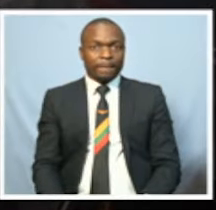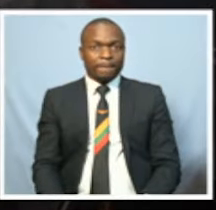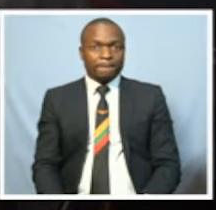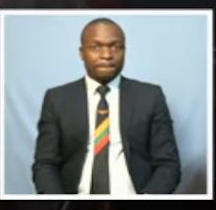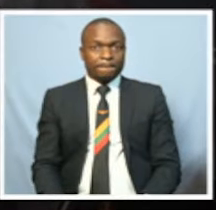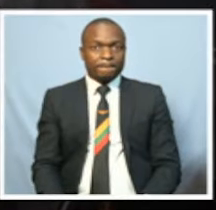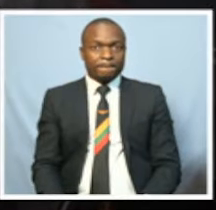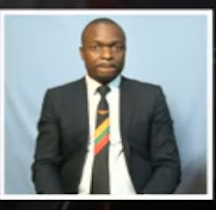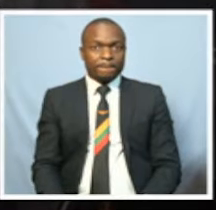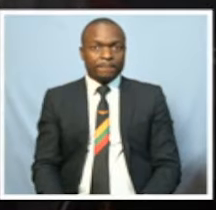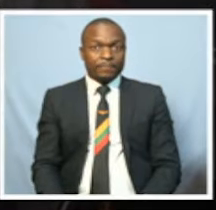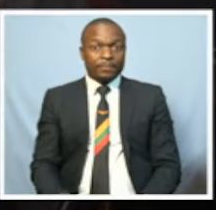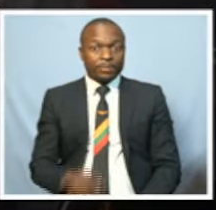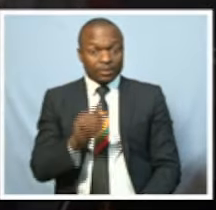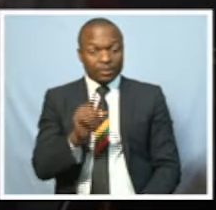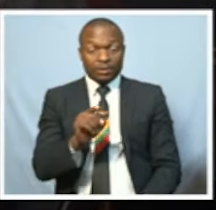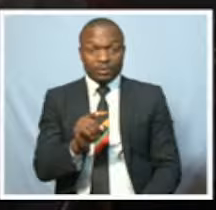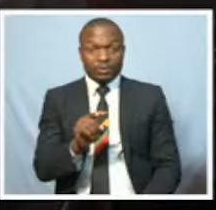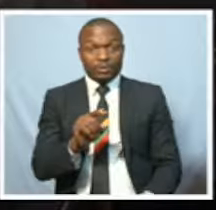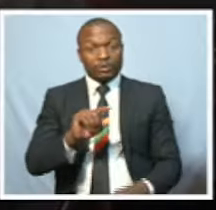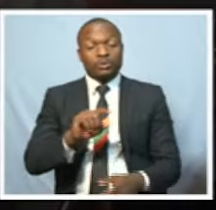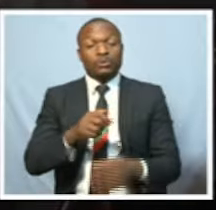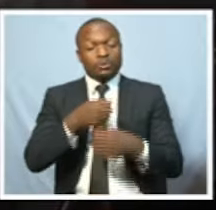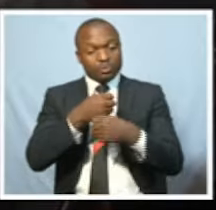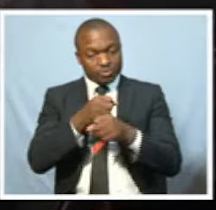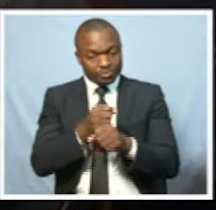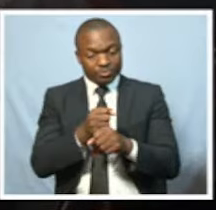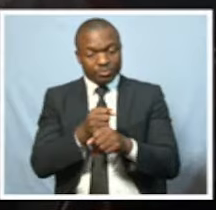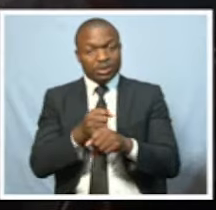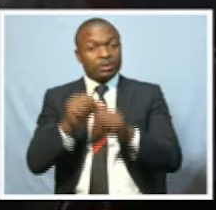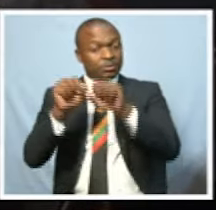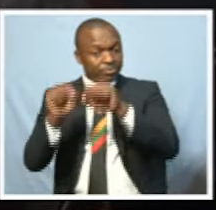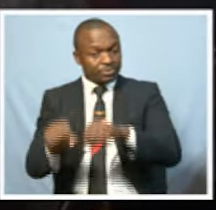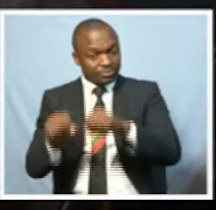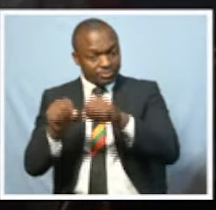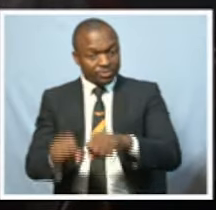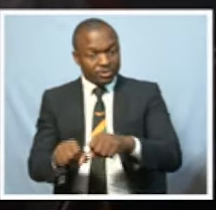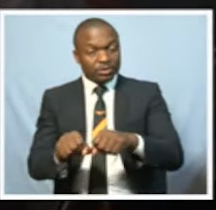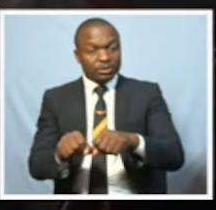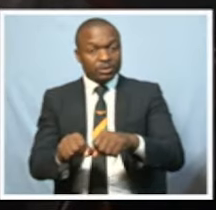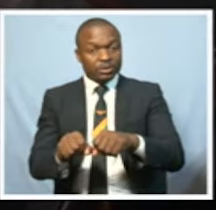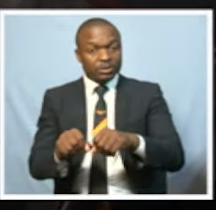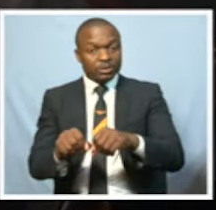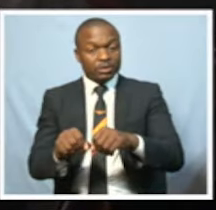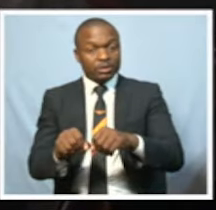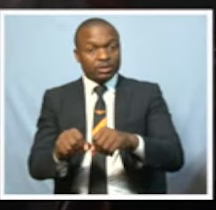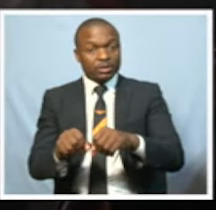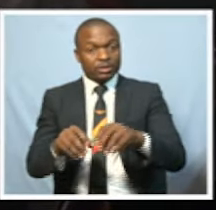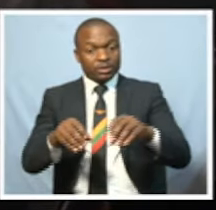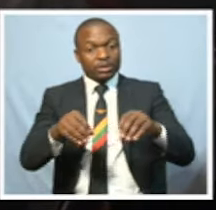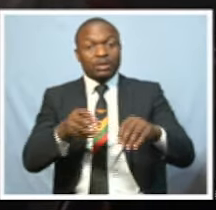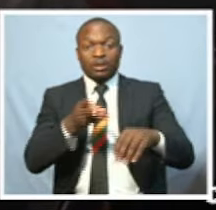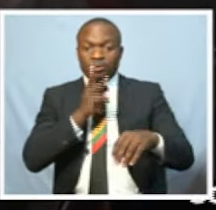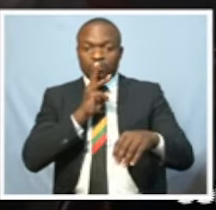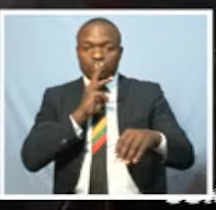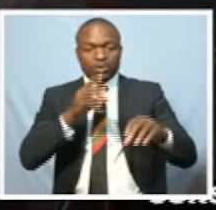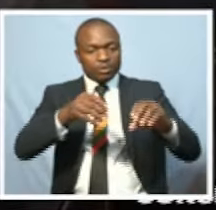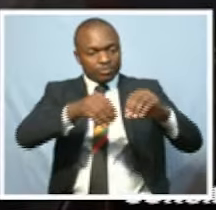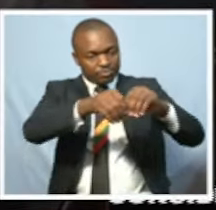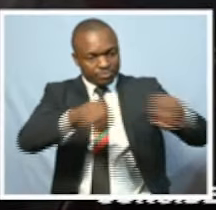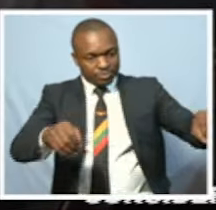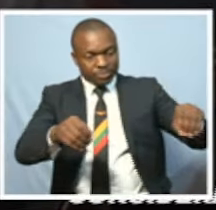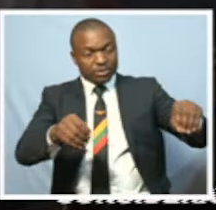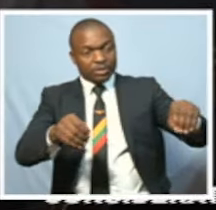you mechanize the hand pump, the distribution pipeline goes to the overhead